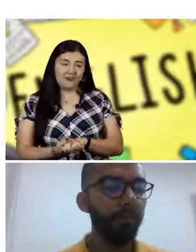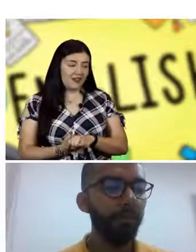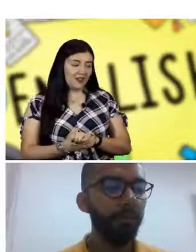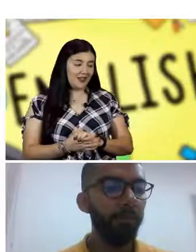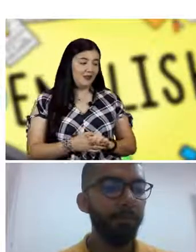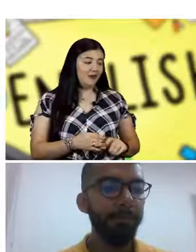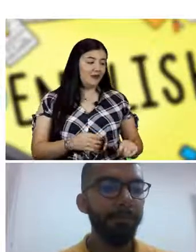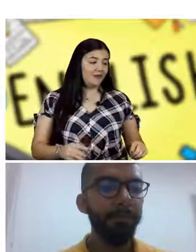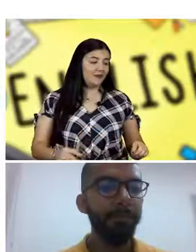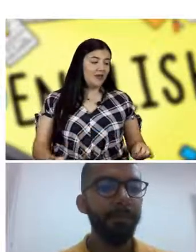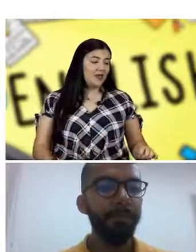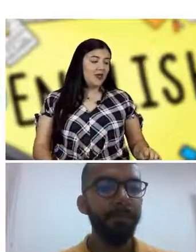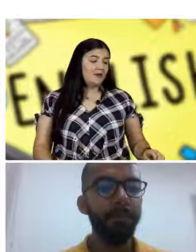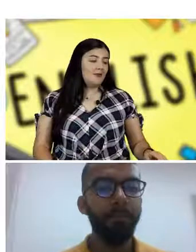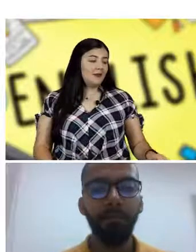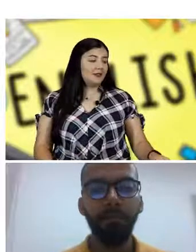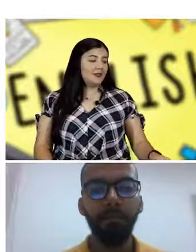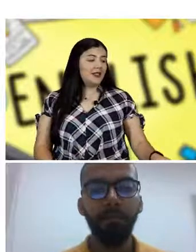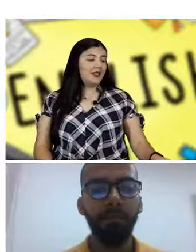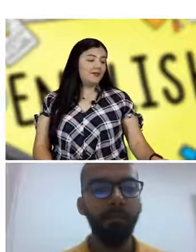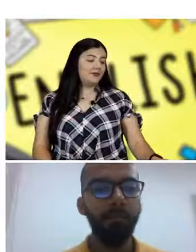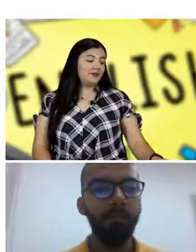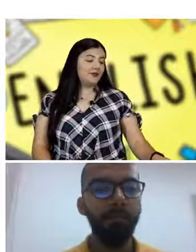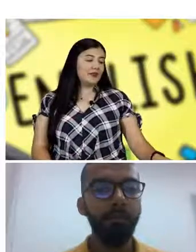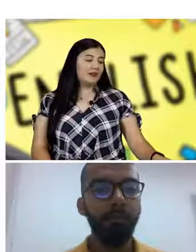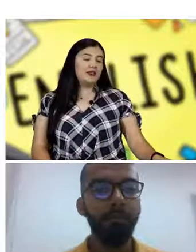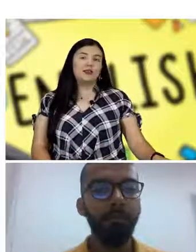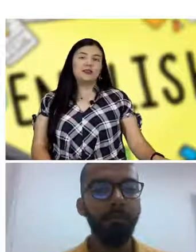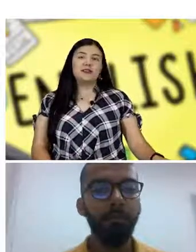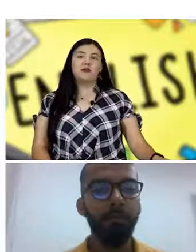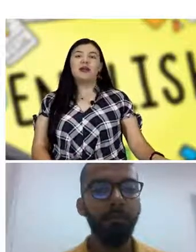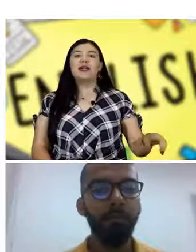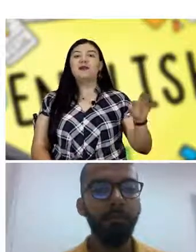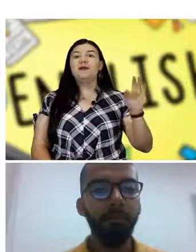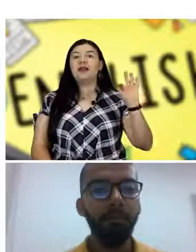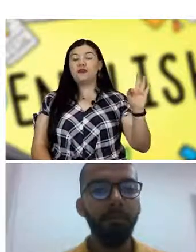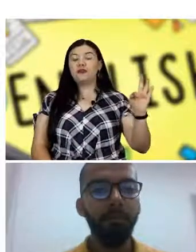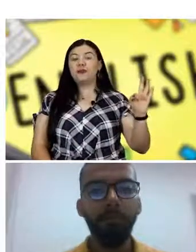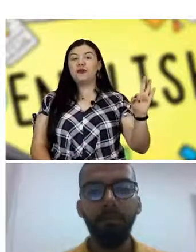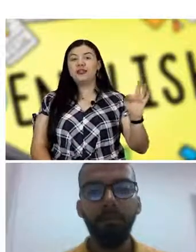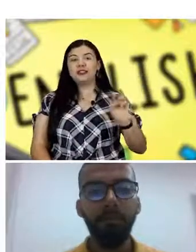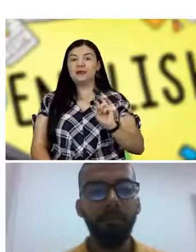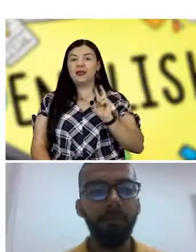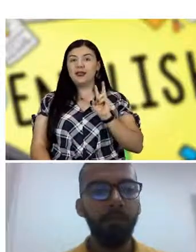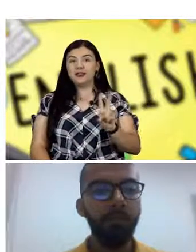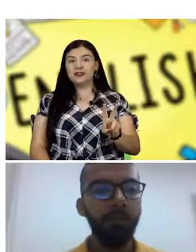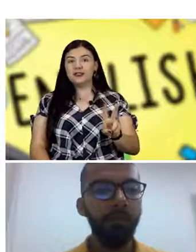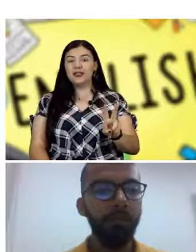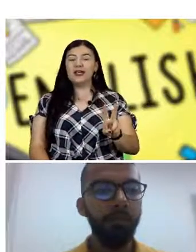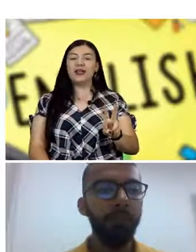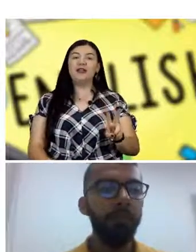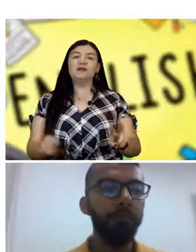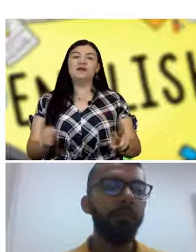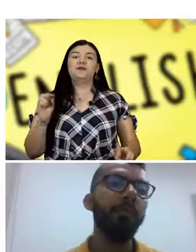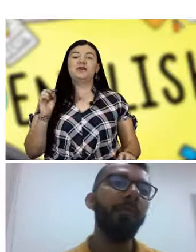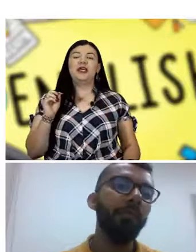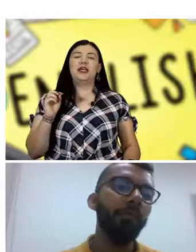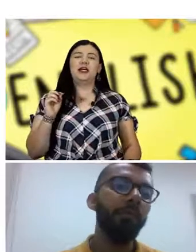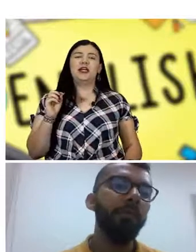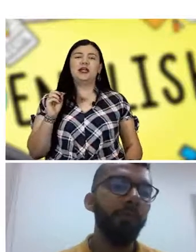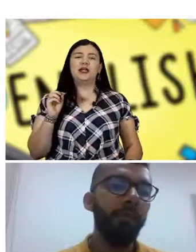esta actividad. Muy bien. Vamos a ver. So we got Emily 3 points, Jimena 2,